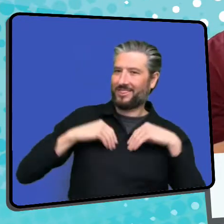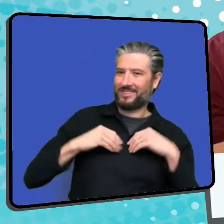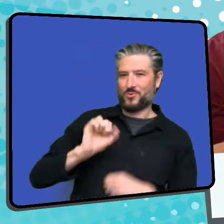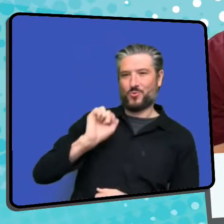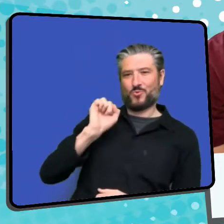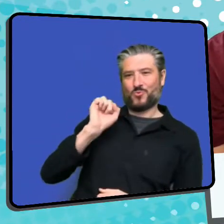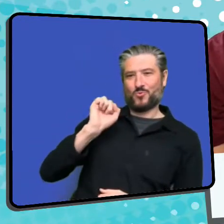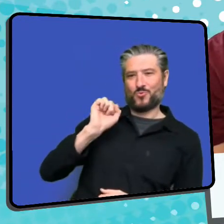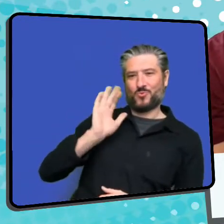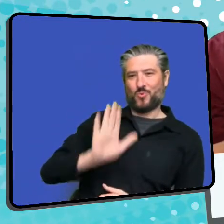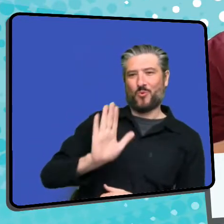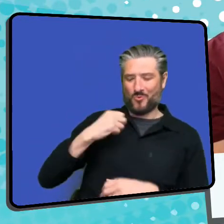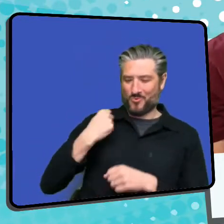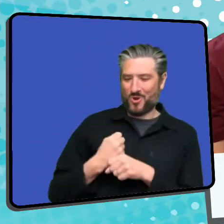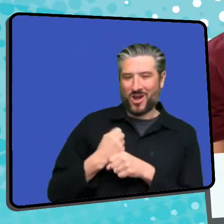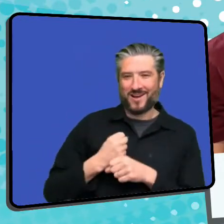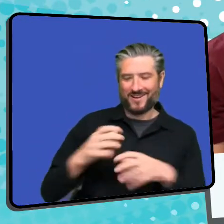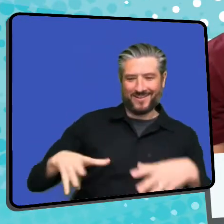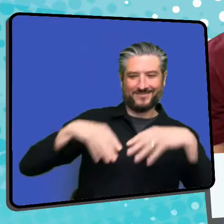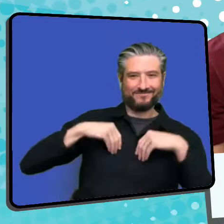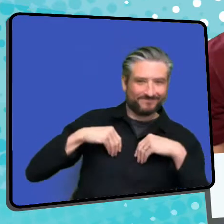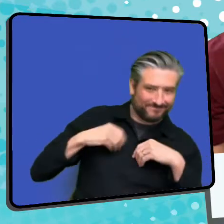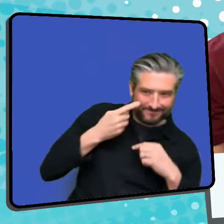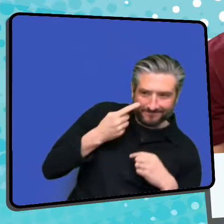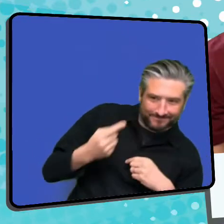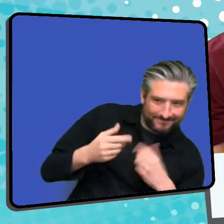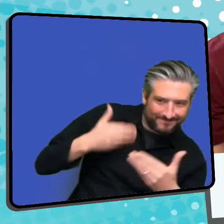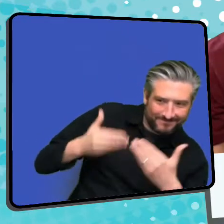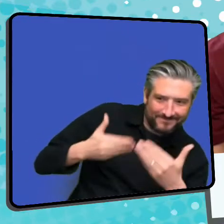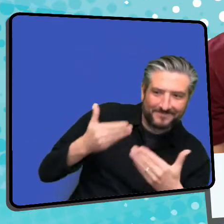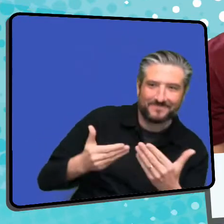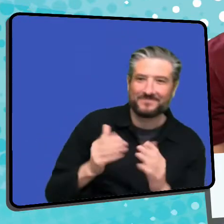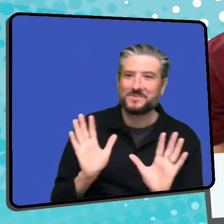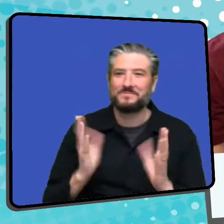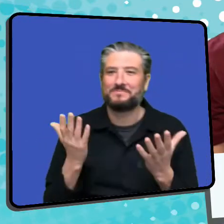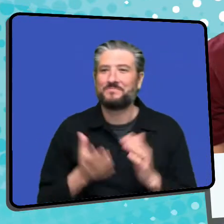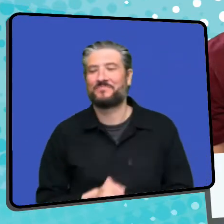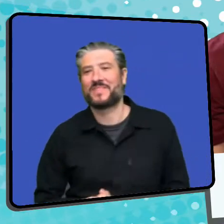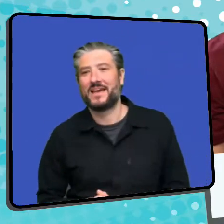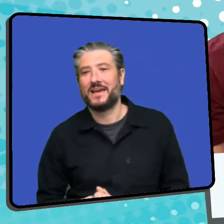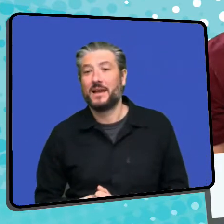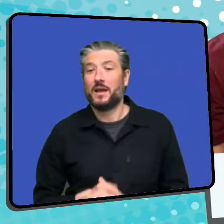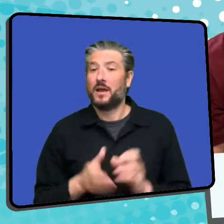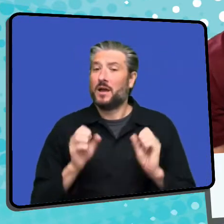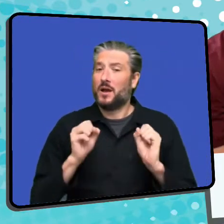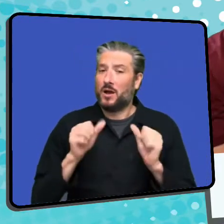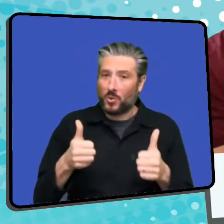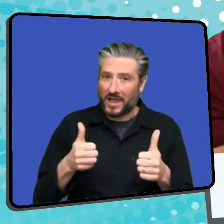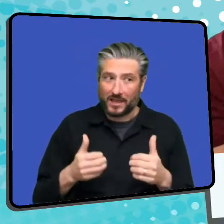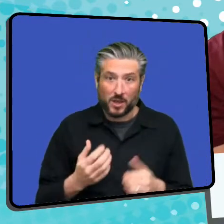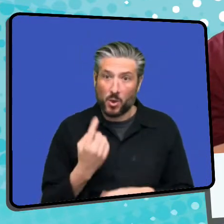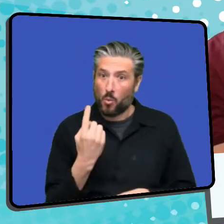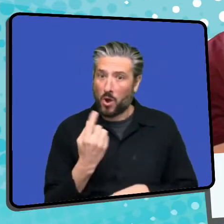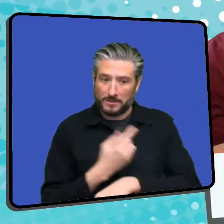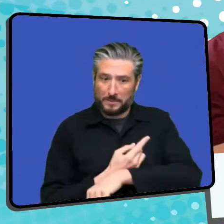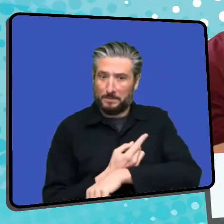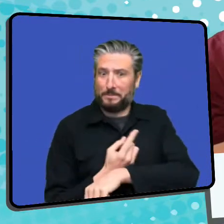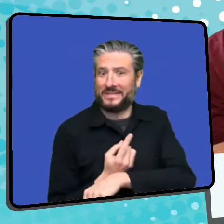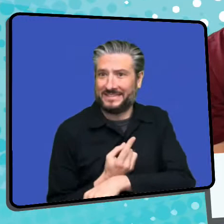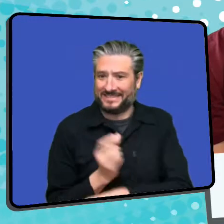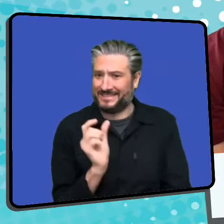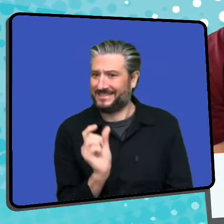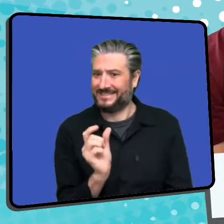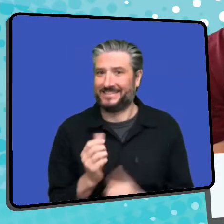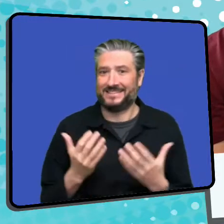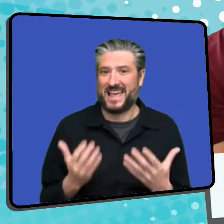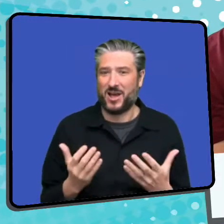As always. Of course. And so we have about 1 minute left, unfortunately, on your segment. The